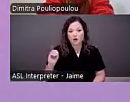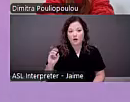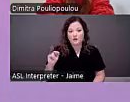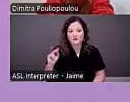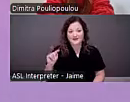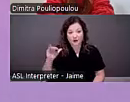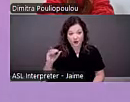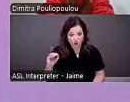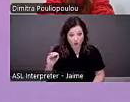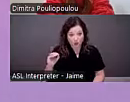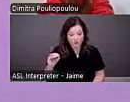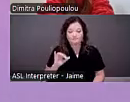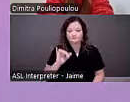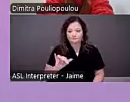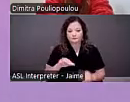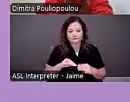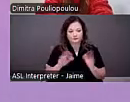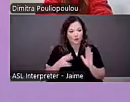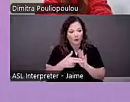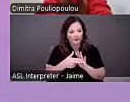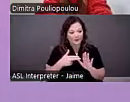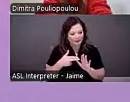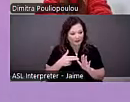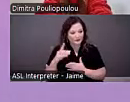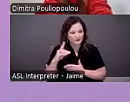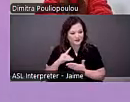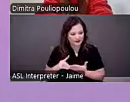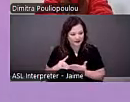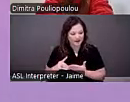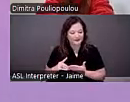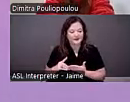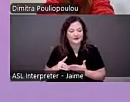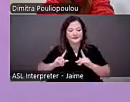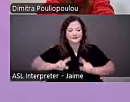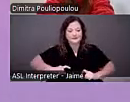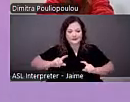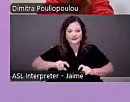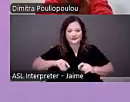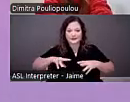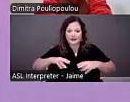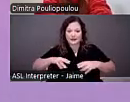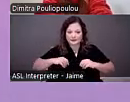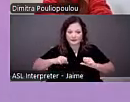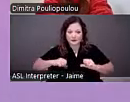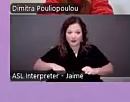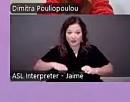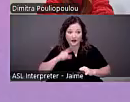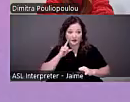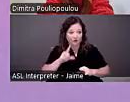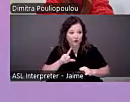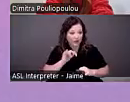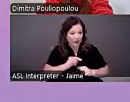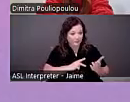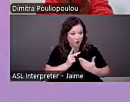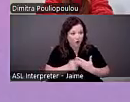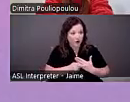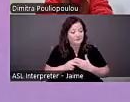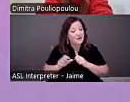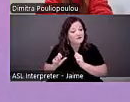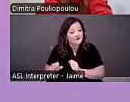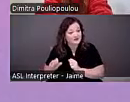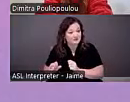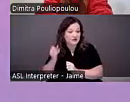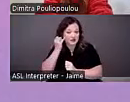open label parallel group randomized design testing the acceptability of the program and the feasibility of running a full